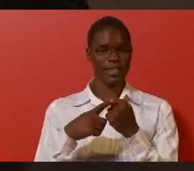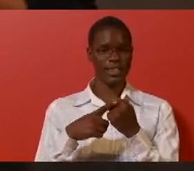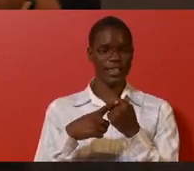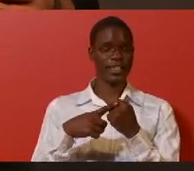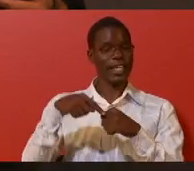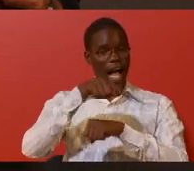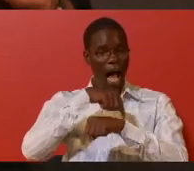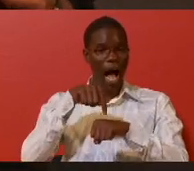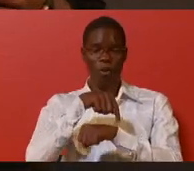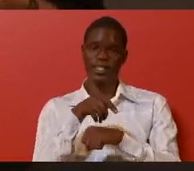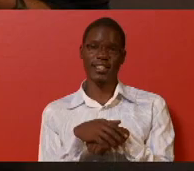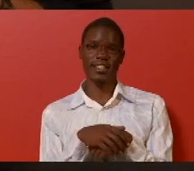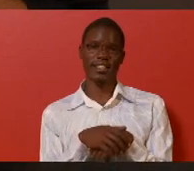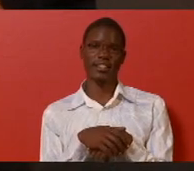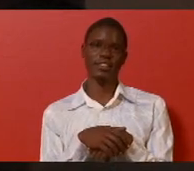thing.